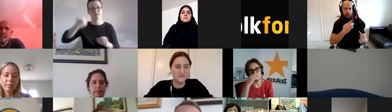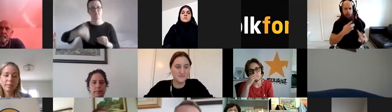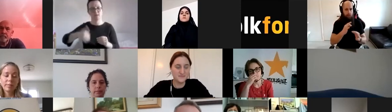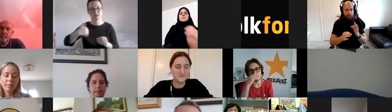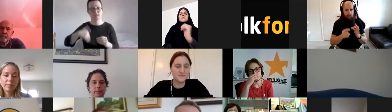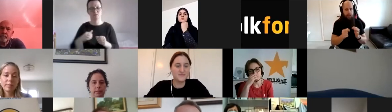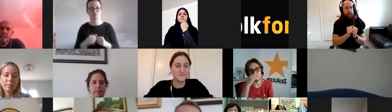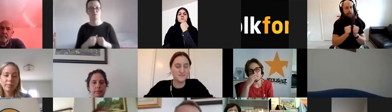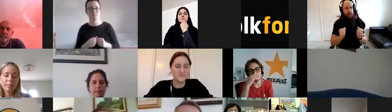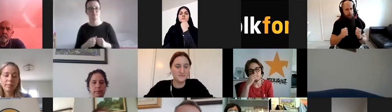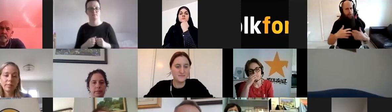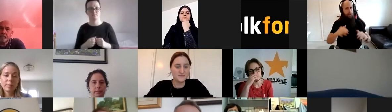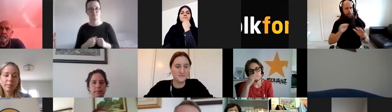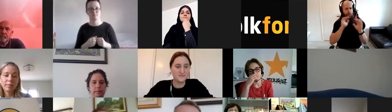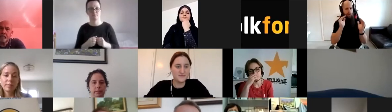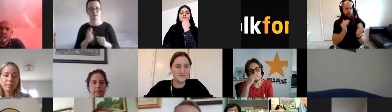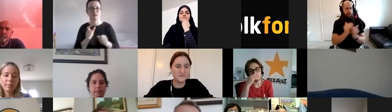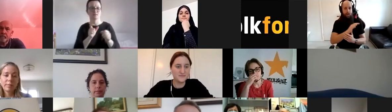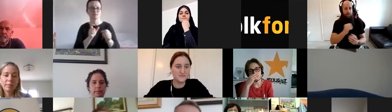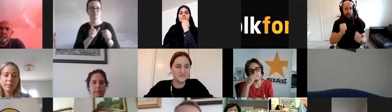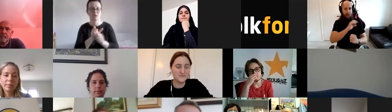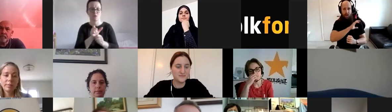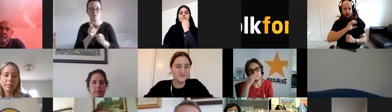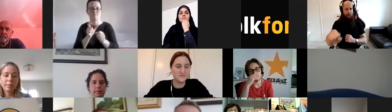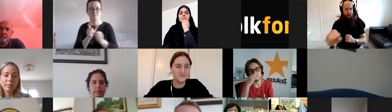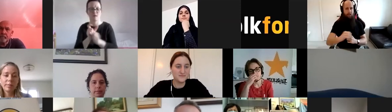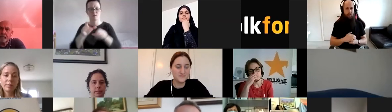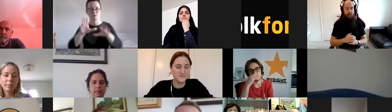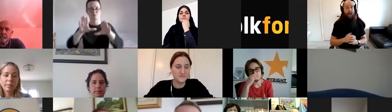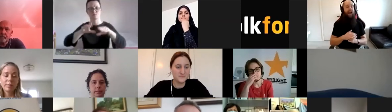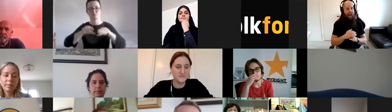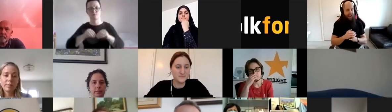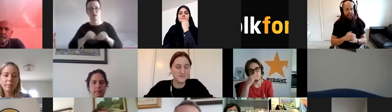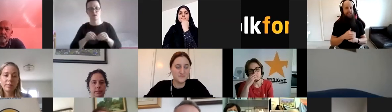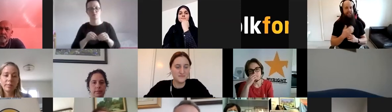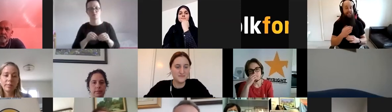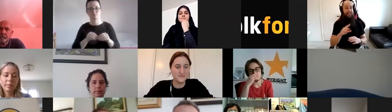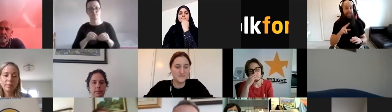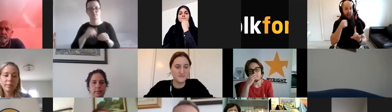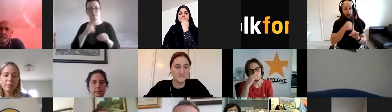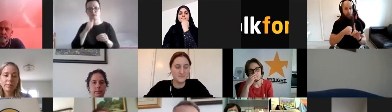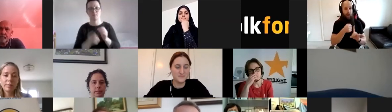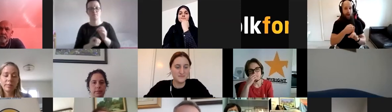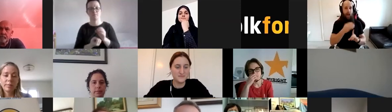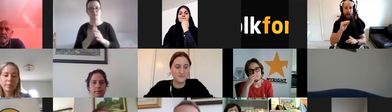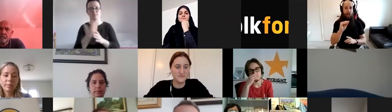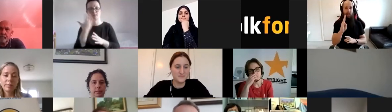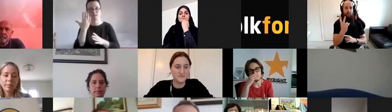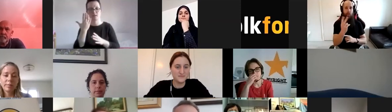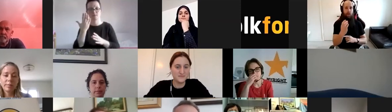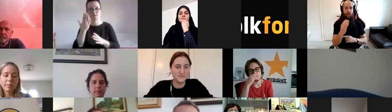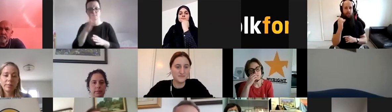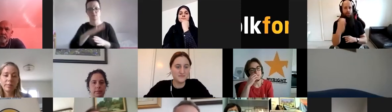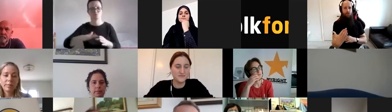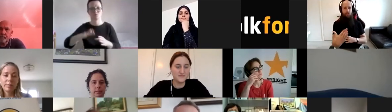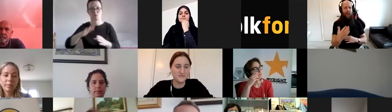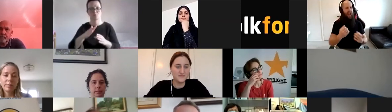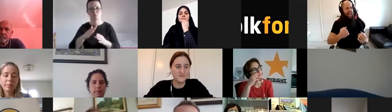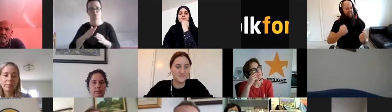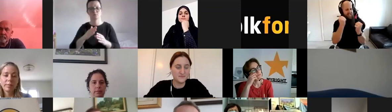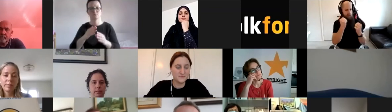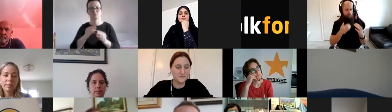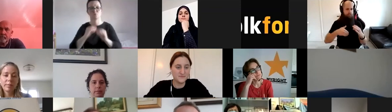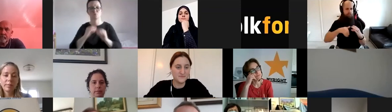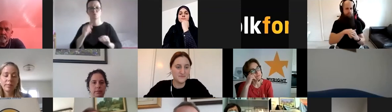of persons with disabilities in the advocacy for the adoption